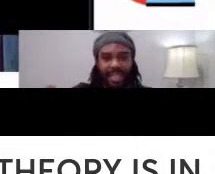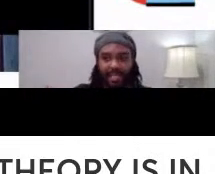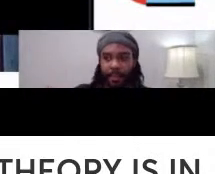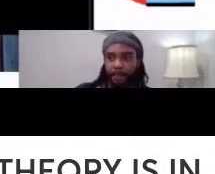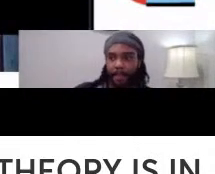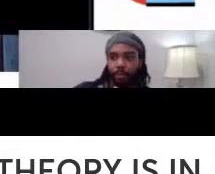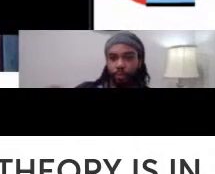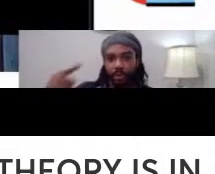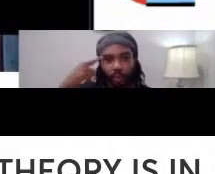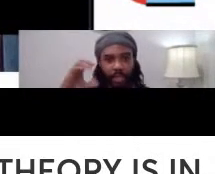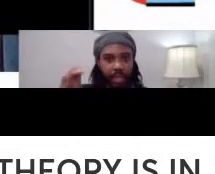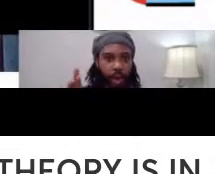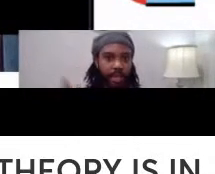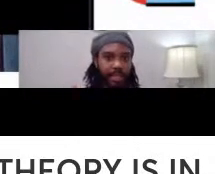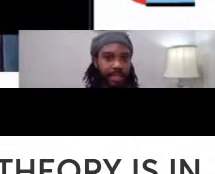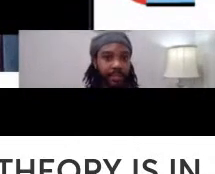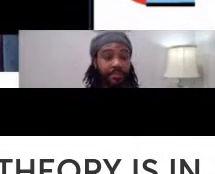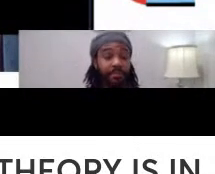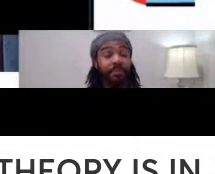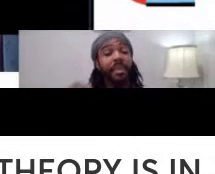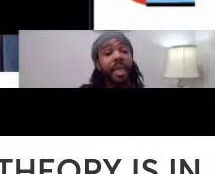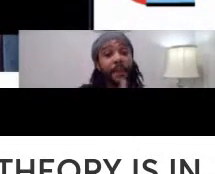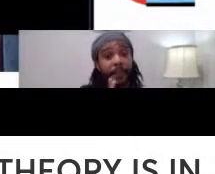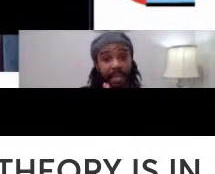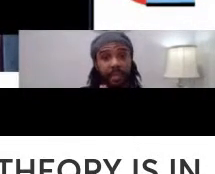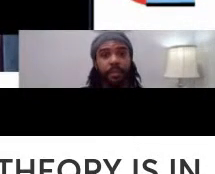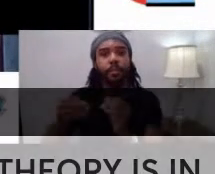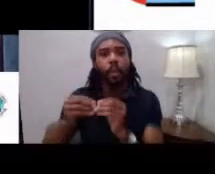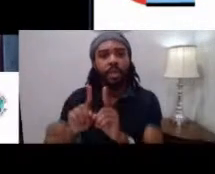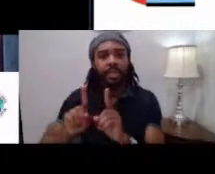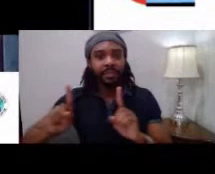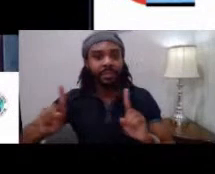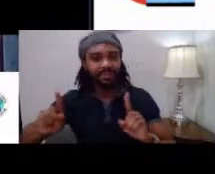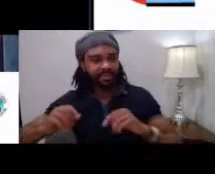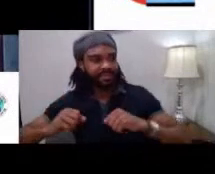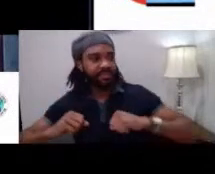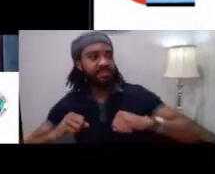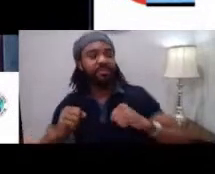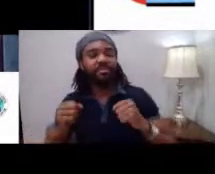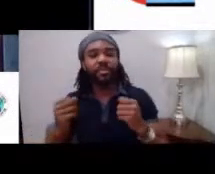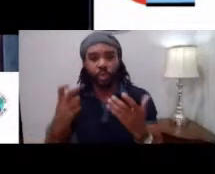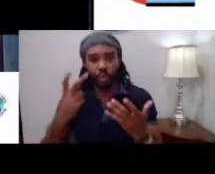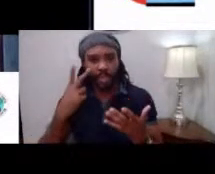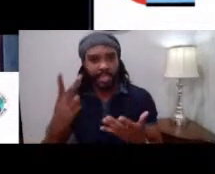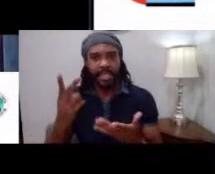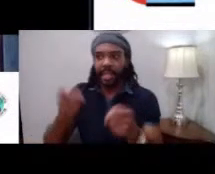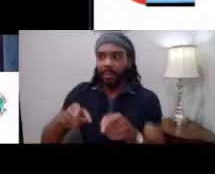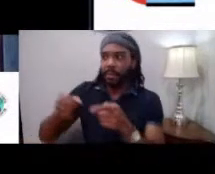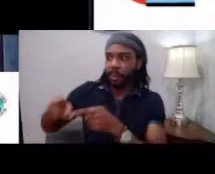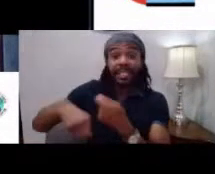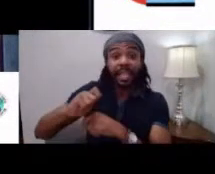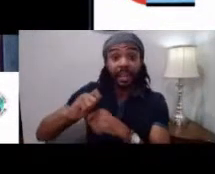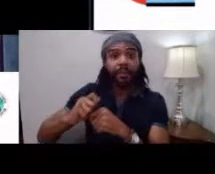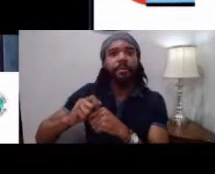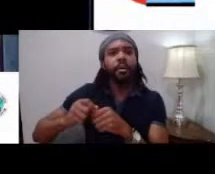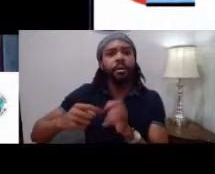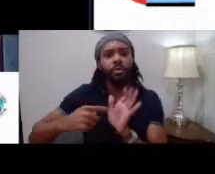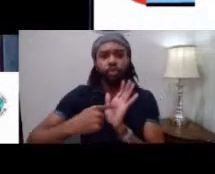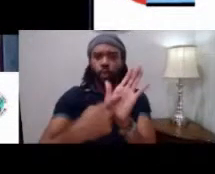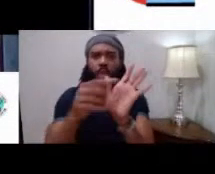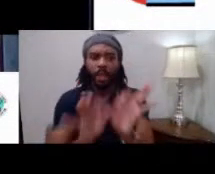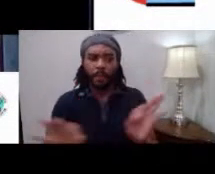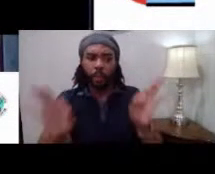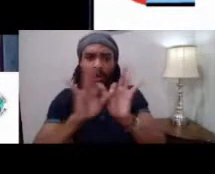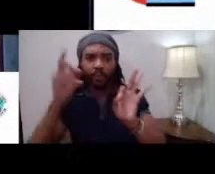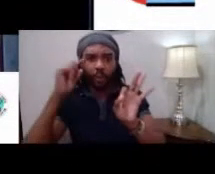for distancing and disavowals to take center stage instead of affirming the importance of these essential